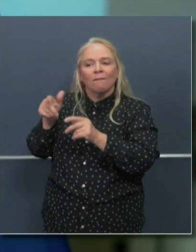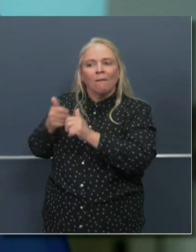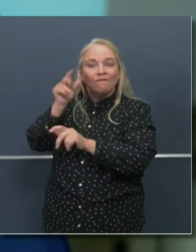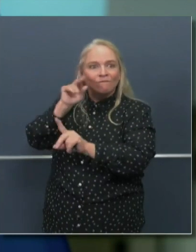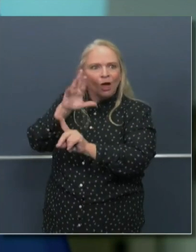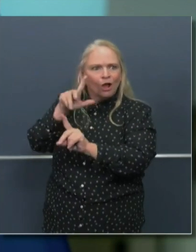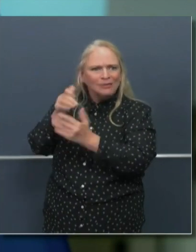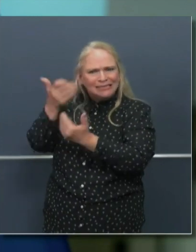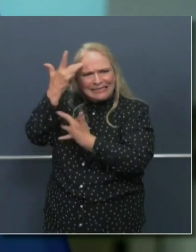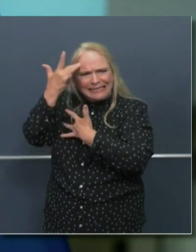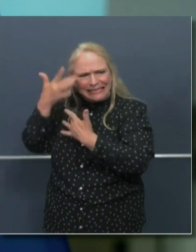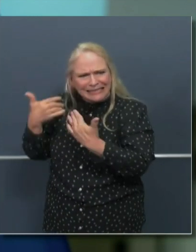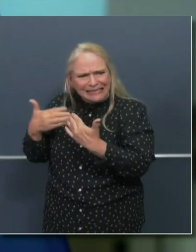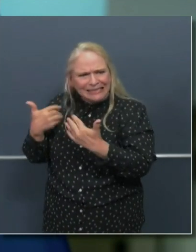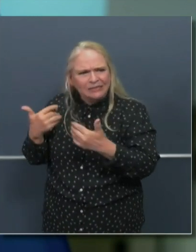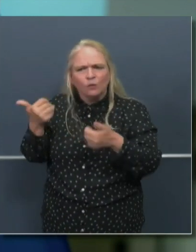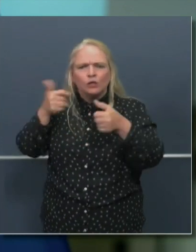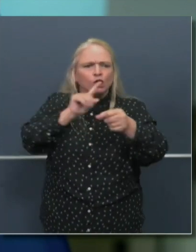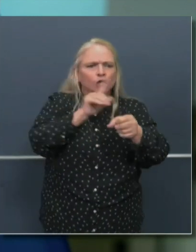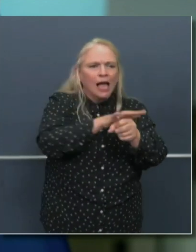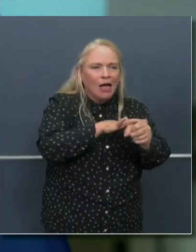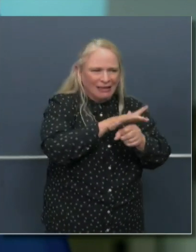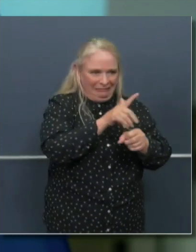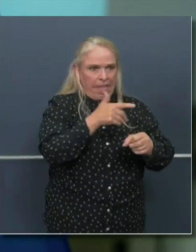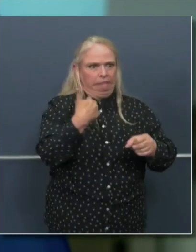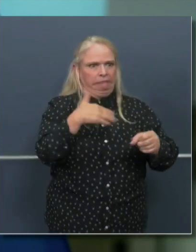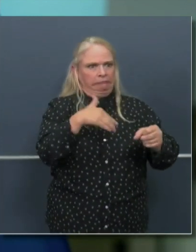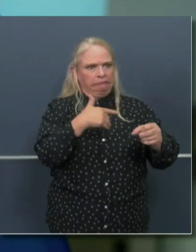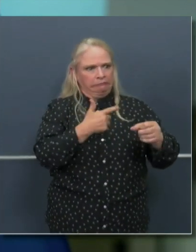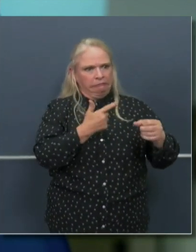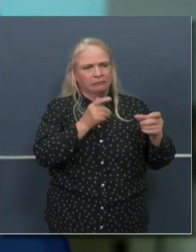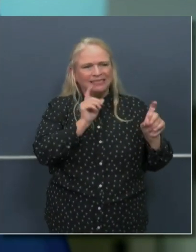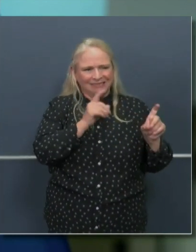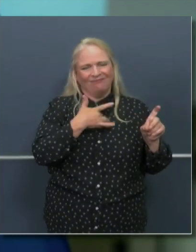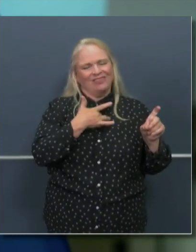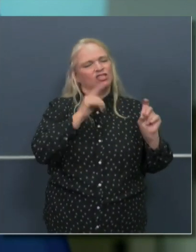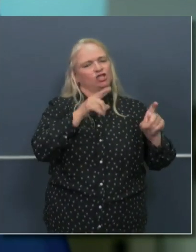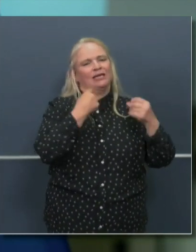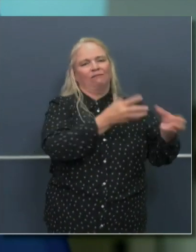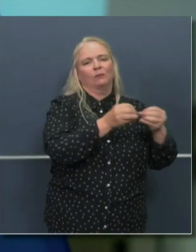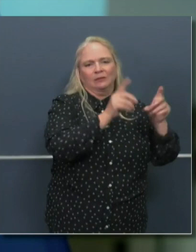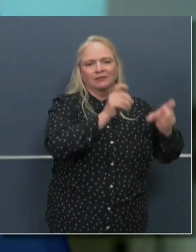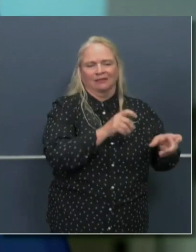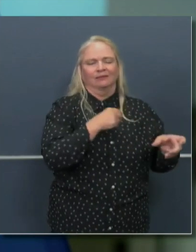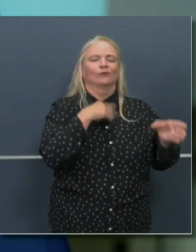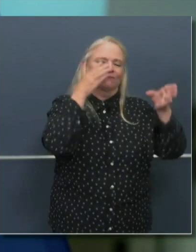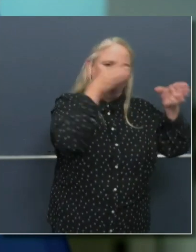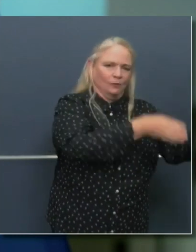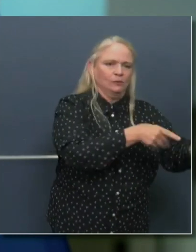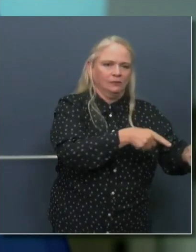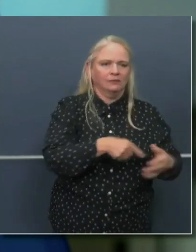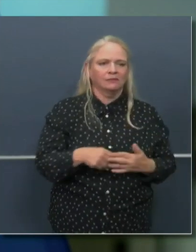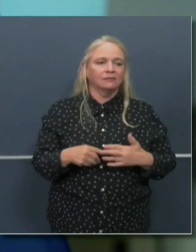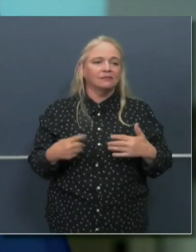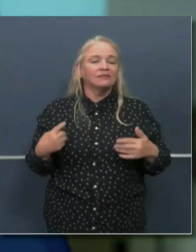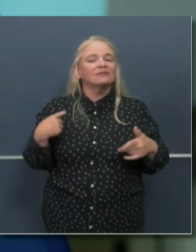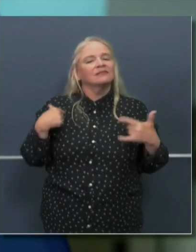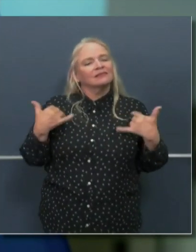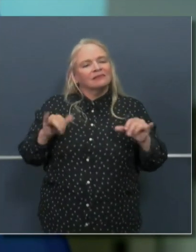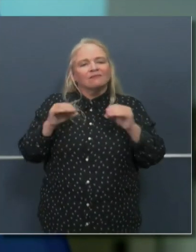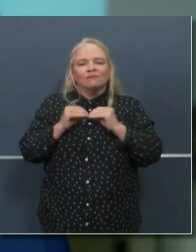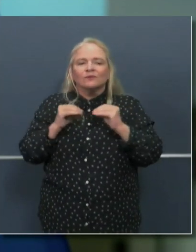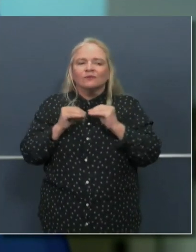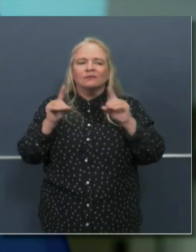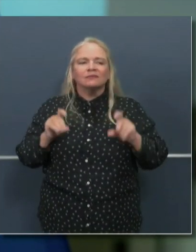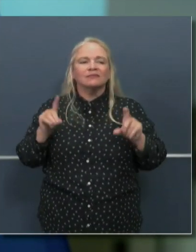state, and still addressing some existing testing deserts that we have to address in the state, and obviously the supply concerns